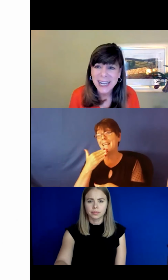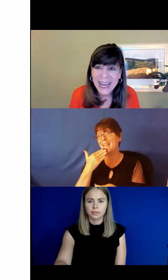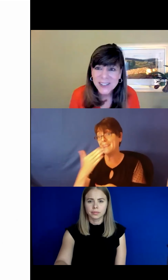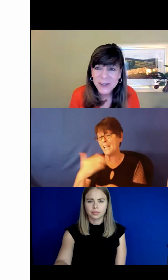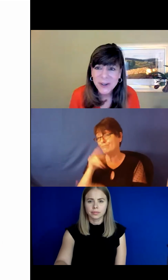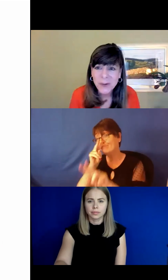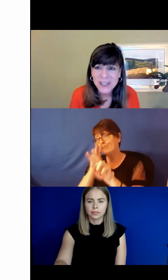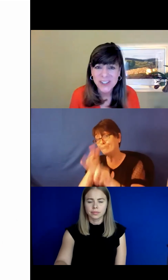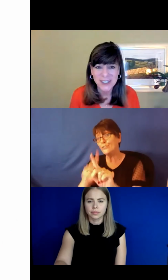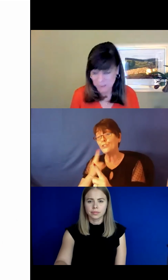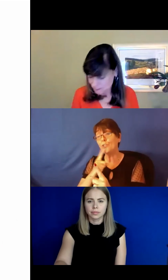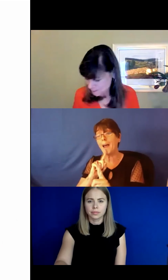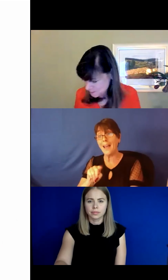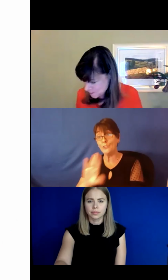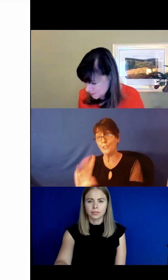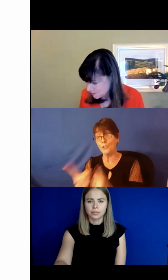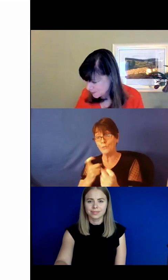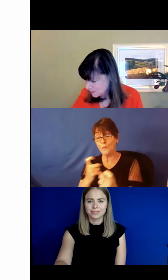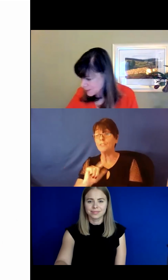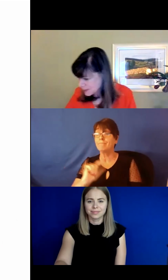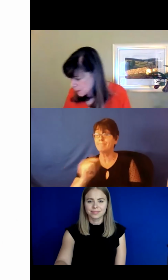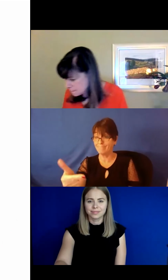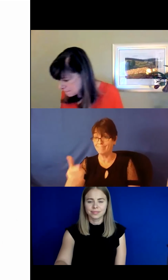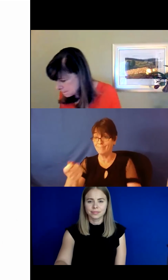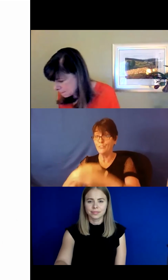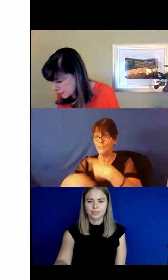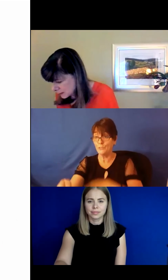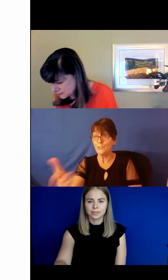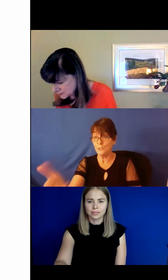look forward to answering your questions.